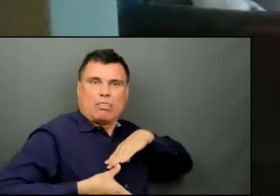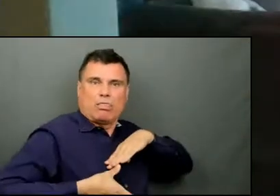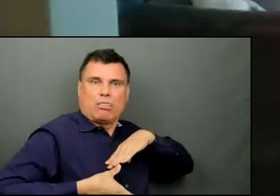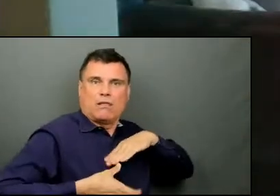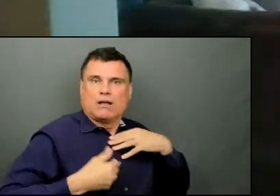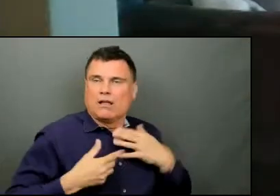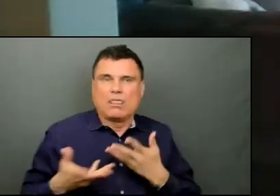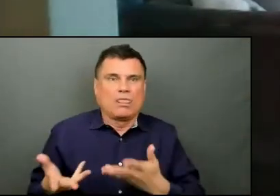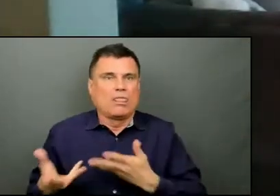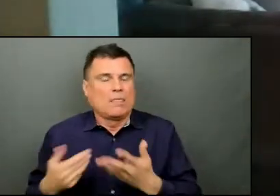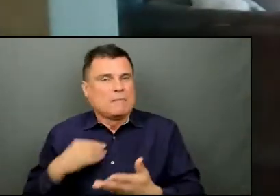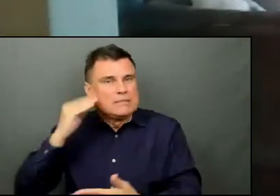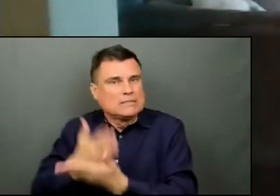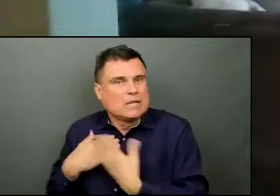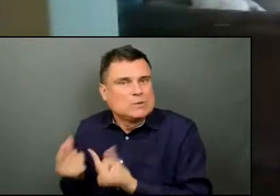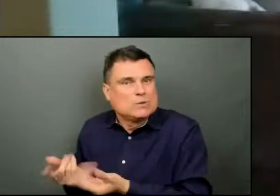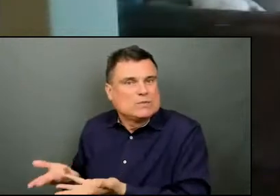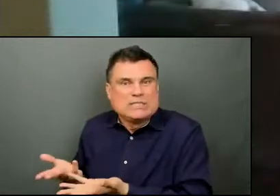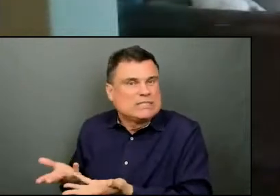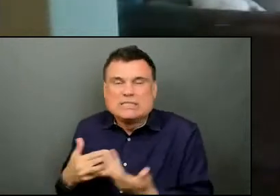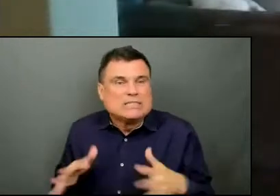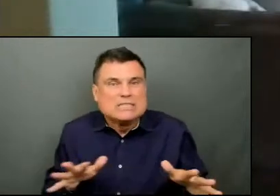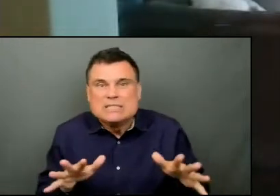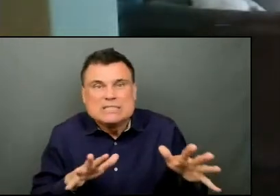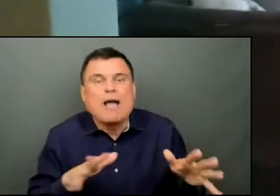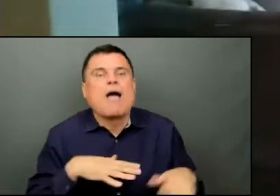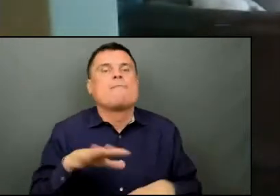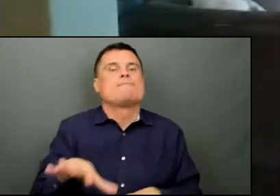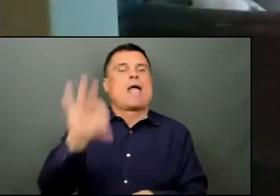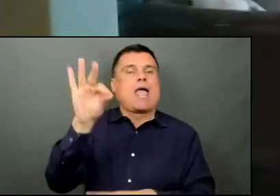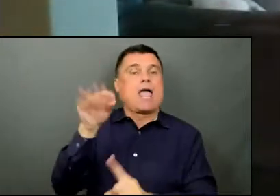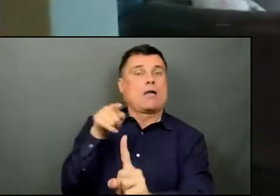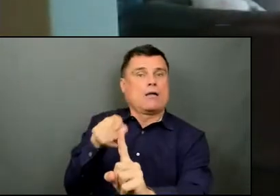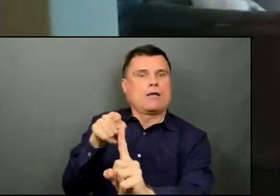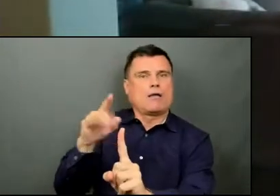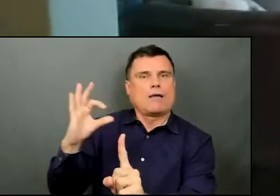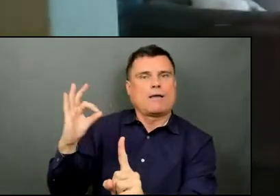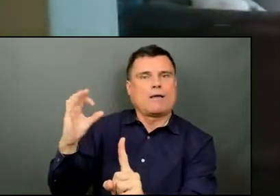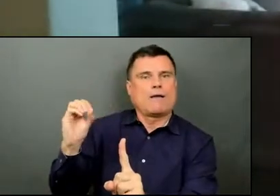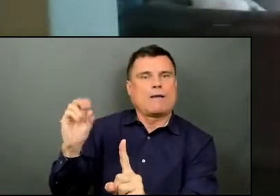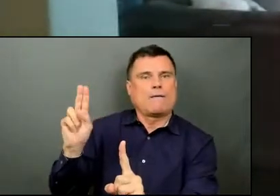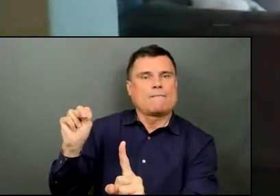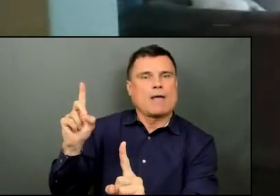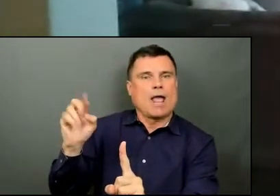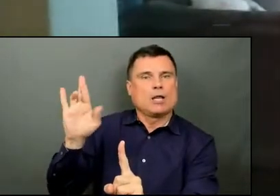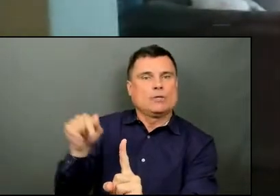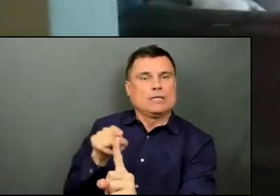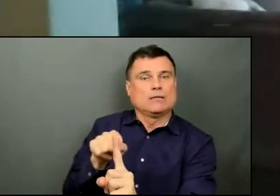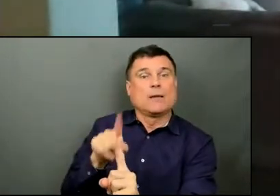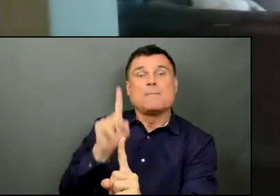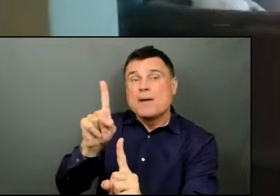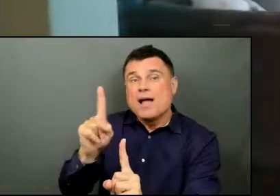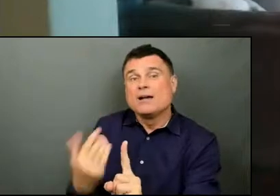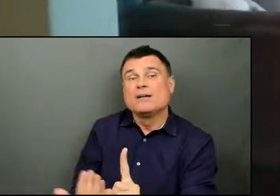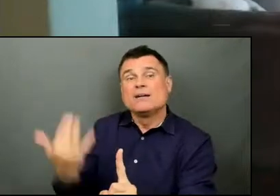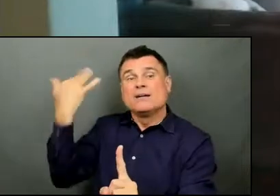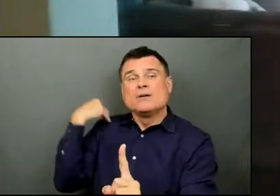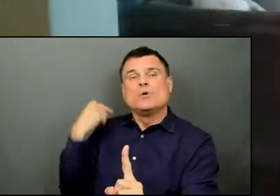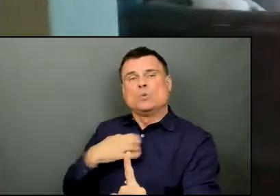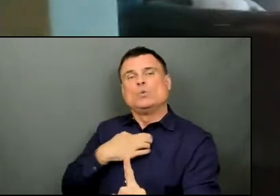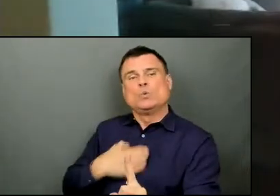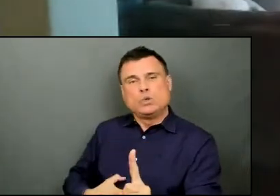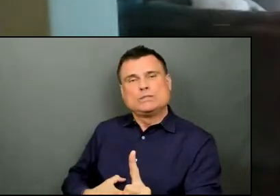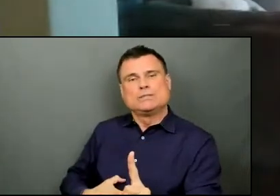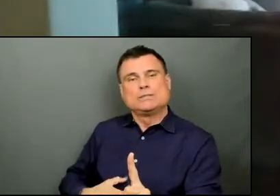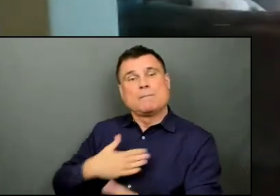app. At that time, there was just no services like that out there. So let's fast forward to today. Today,